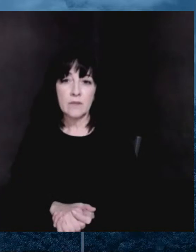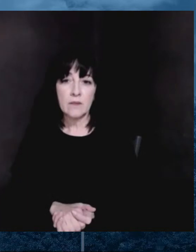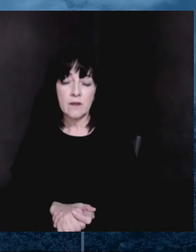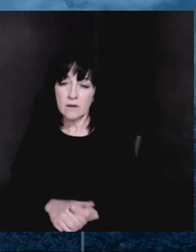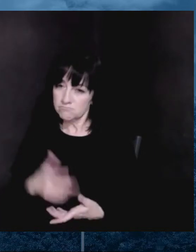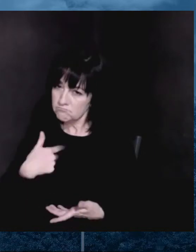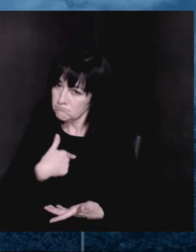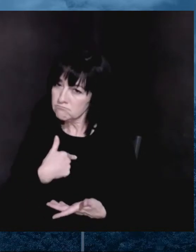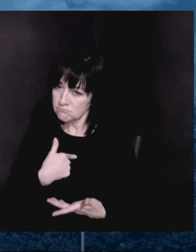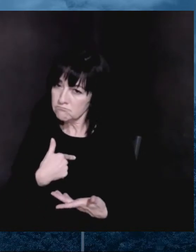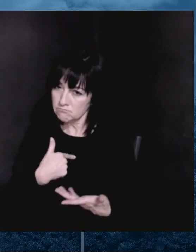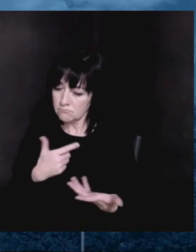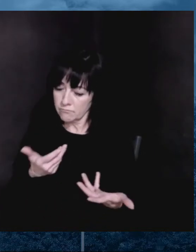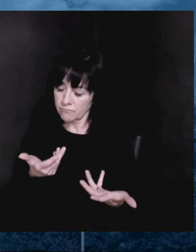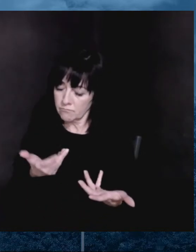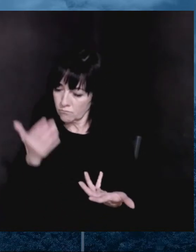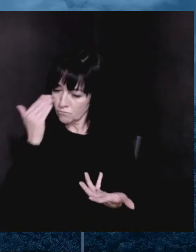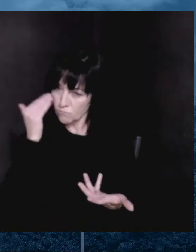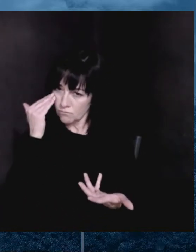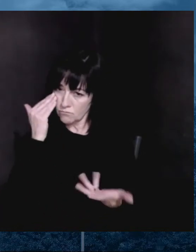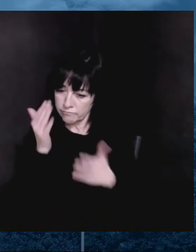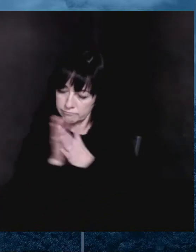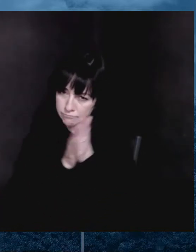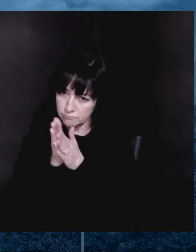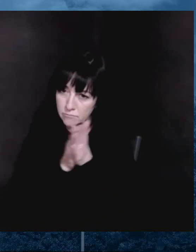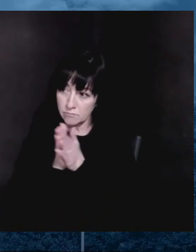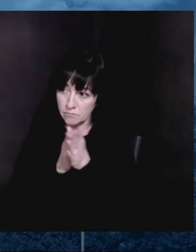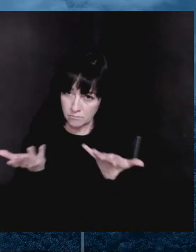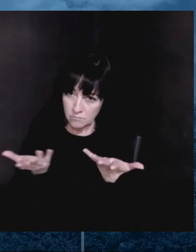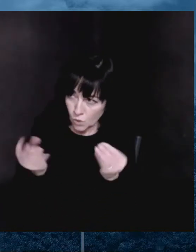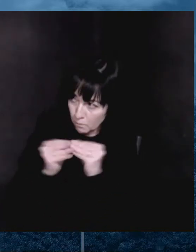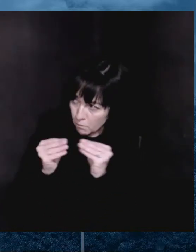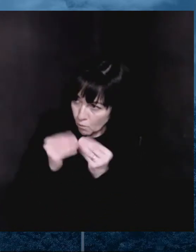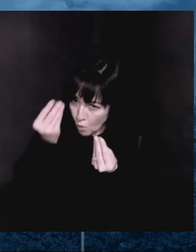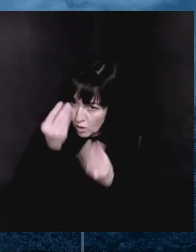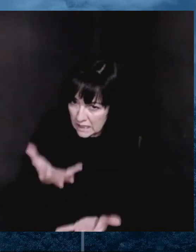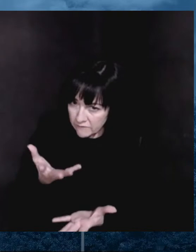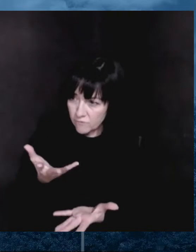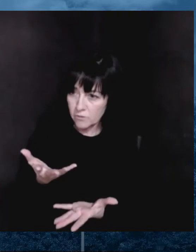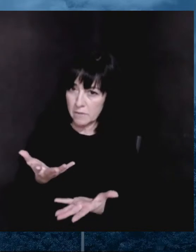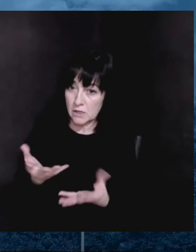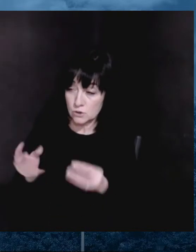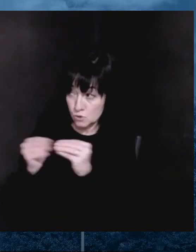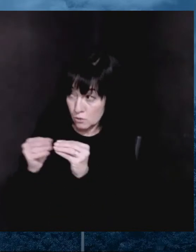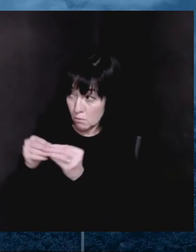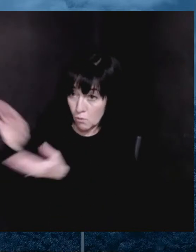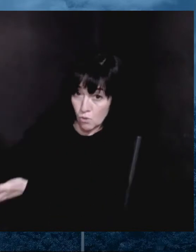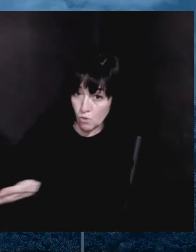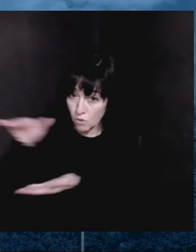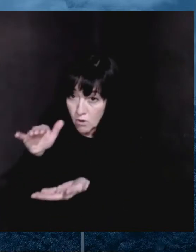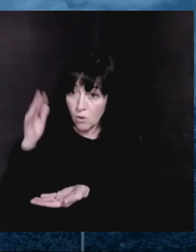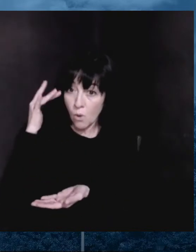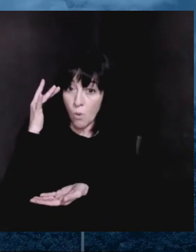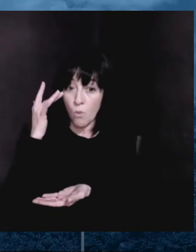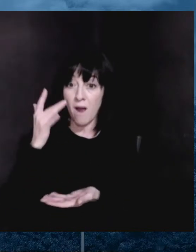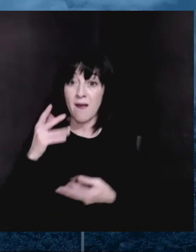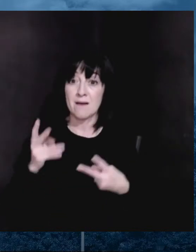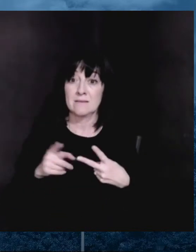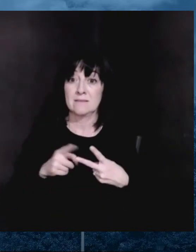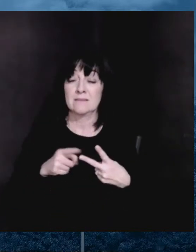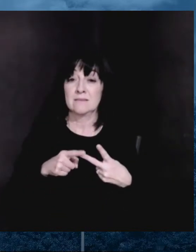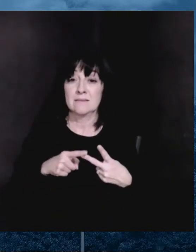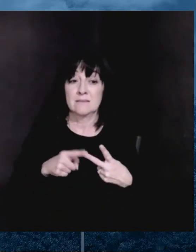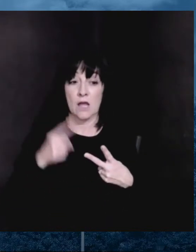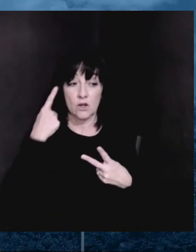eager to get more information about when our second dose is and how much is coming to the state, but we're certainly getting indication that we will